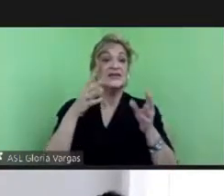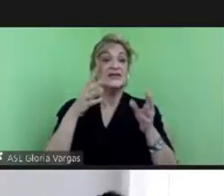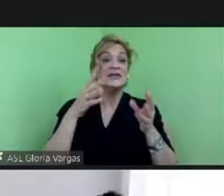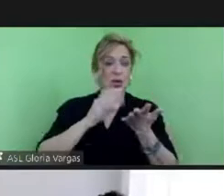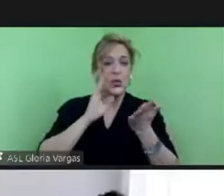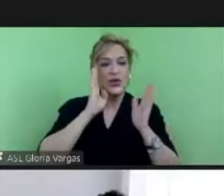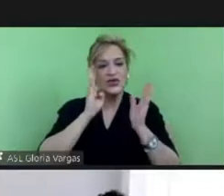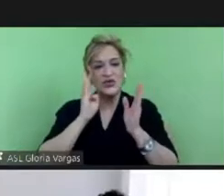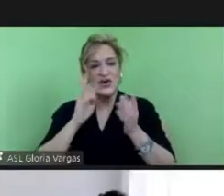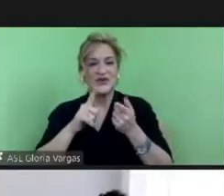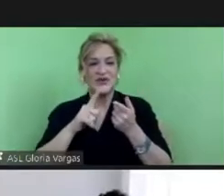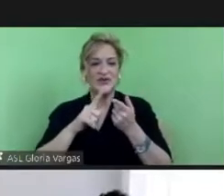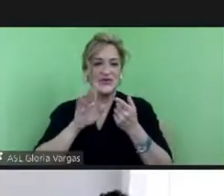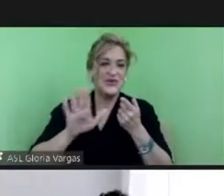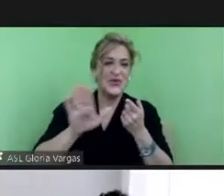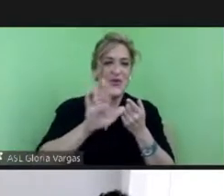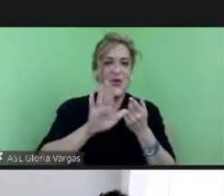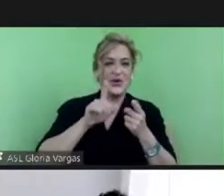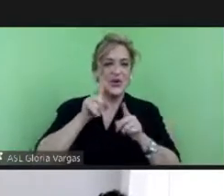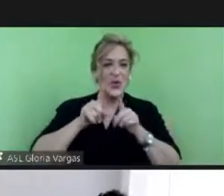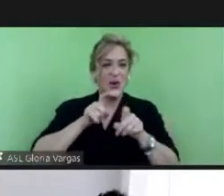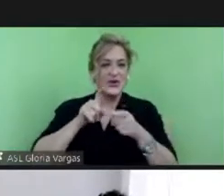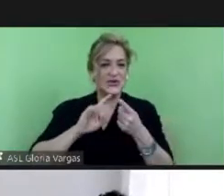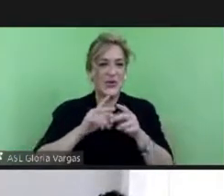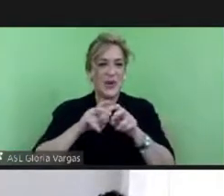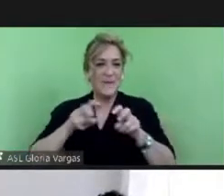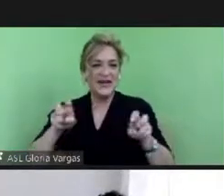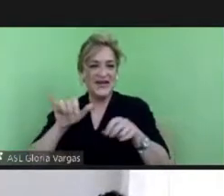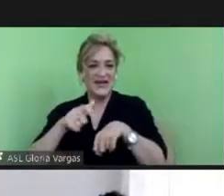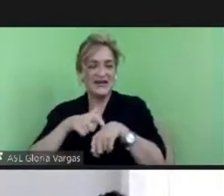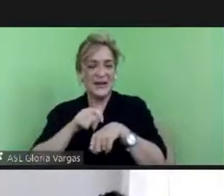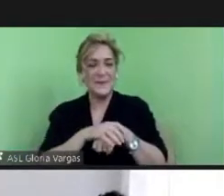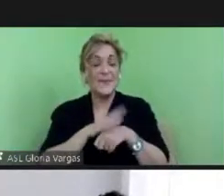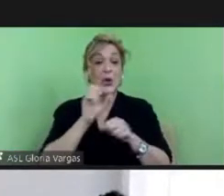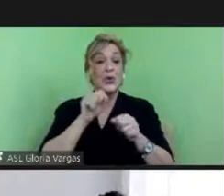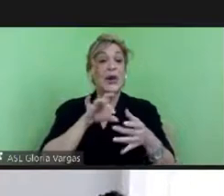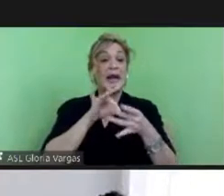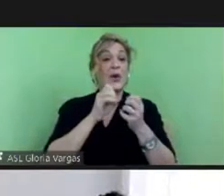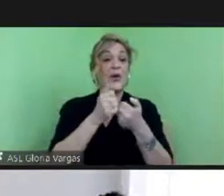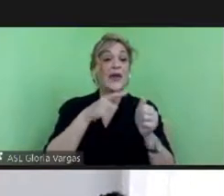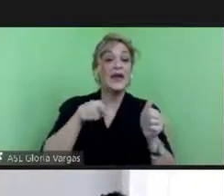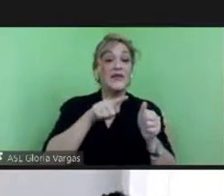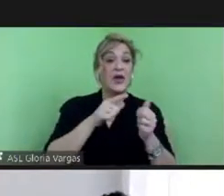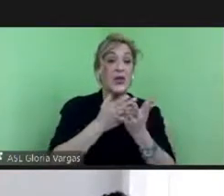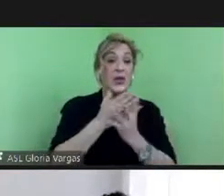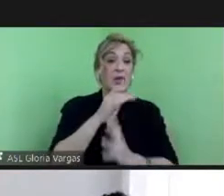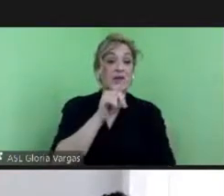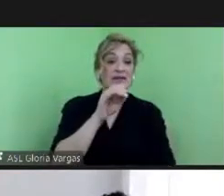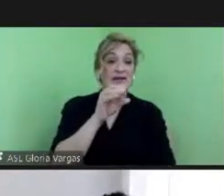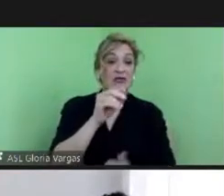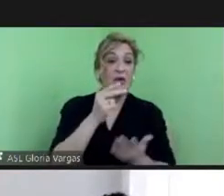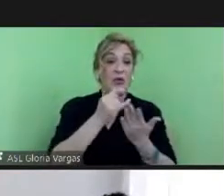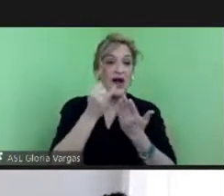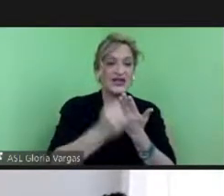questions to our panelists at that time. Also, please connect with any of us in the Zero Project attendees